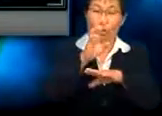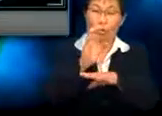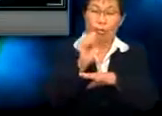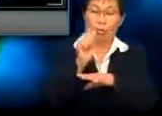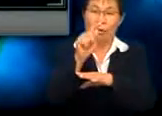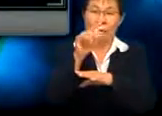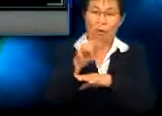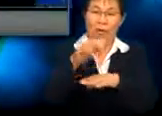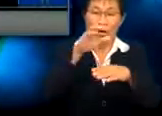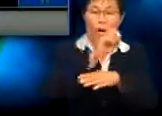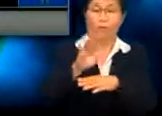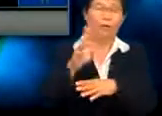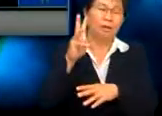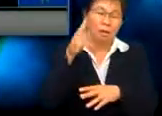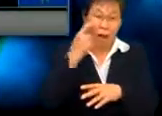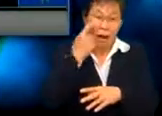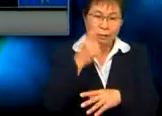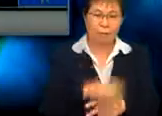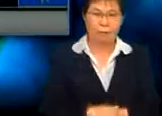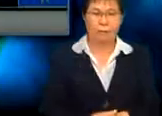retina of the eye.